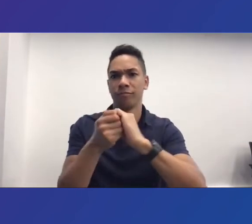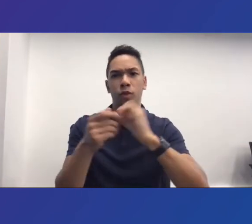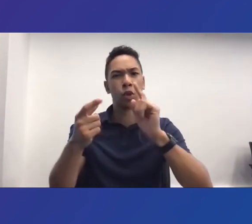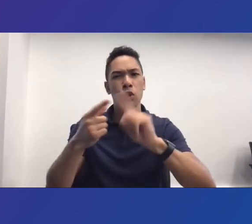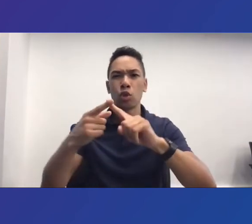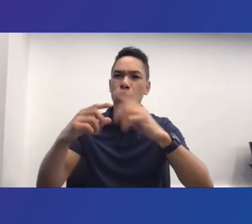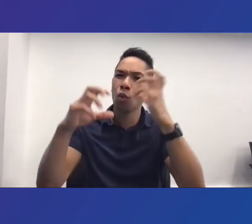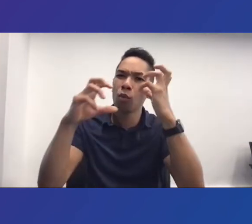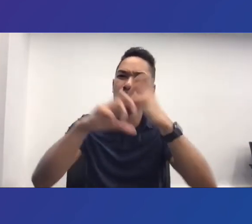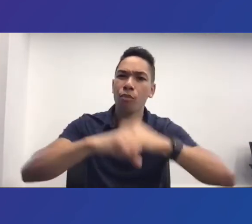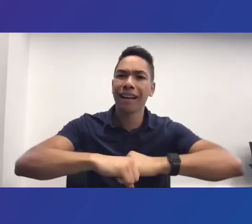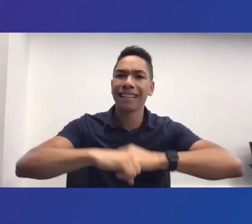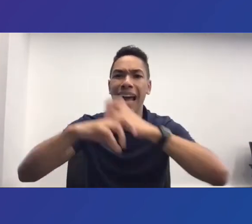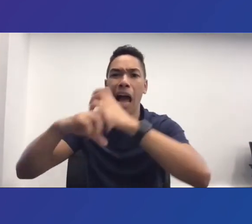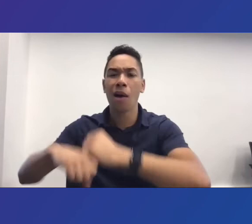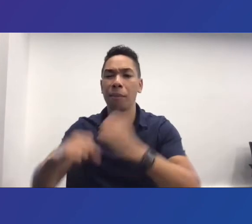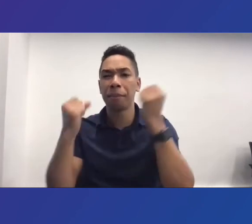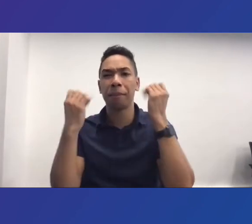ideas about